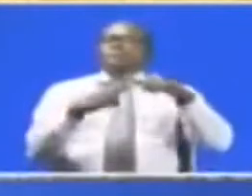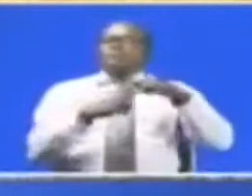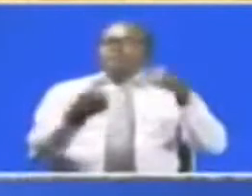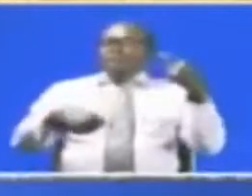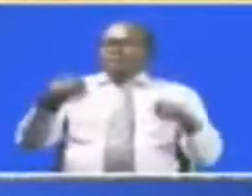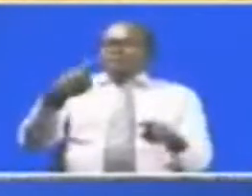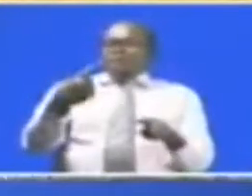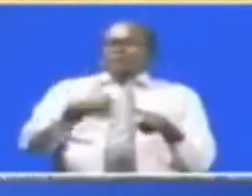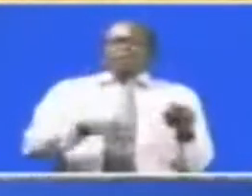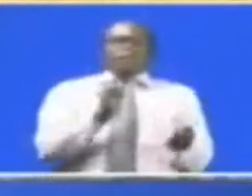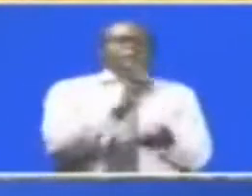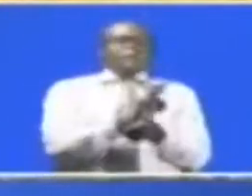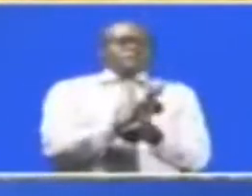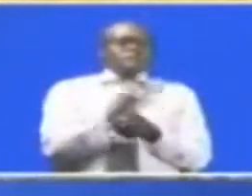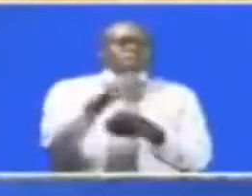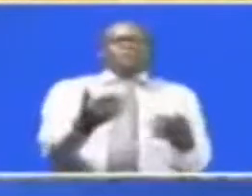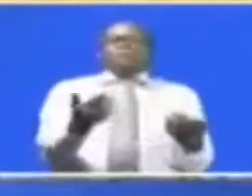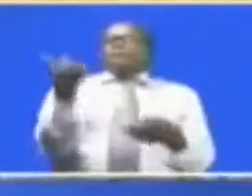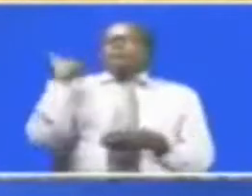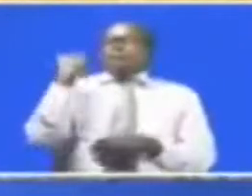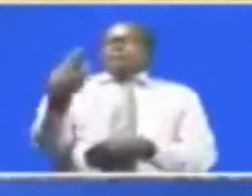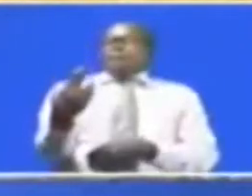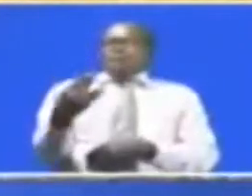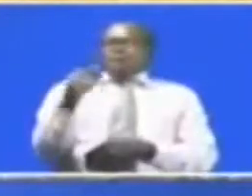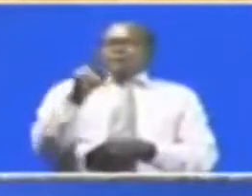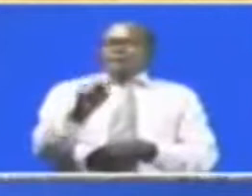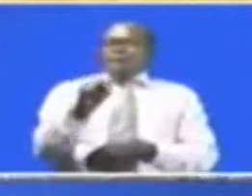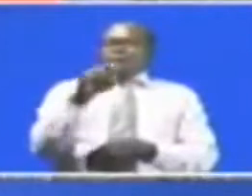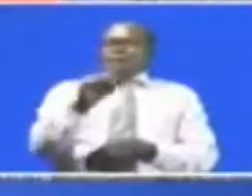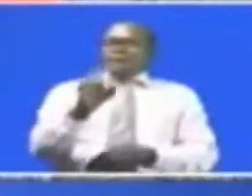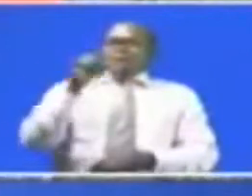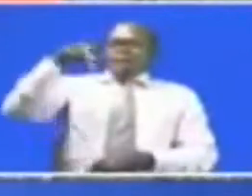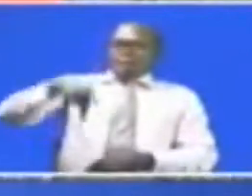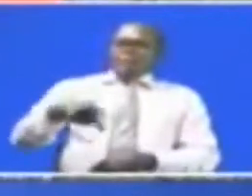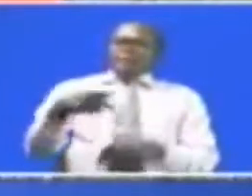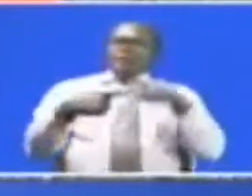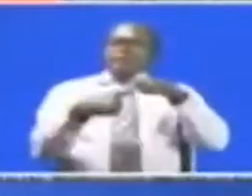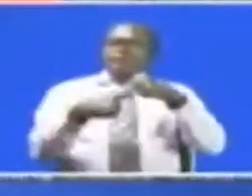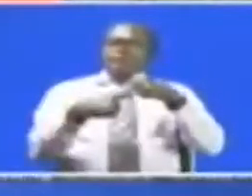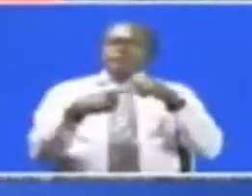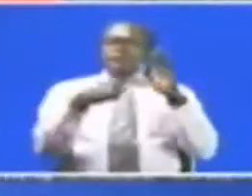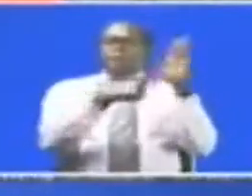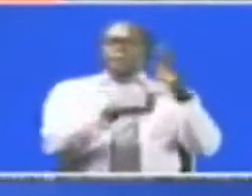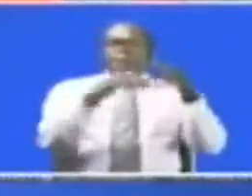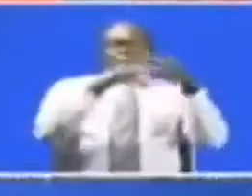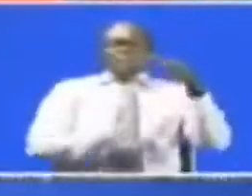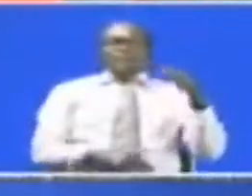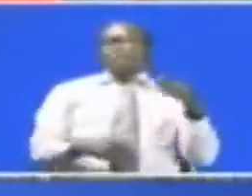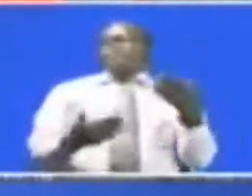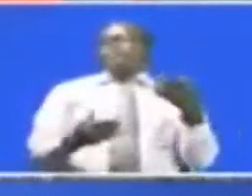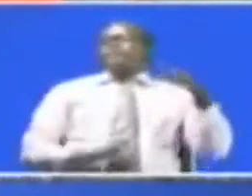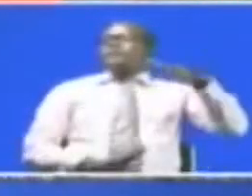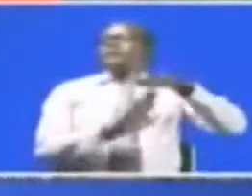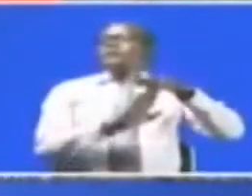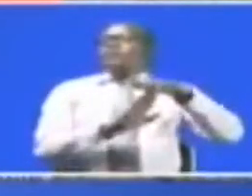7 wins from 13 matches have seen FC Talanta rise to fourth in the National Super League, 6 points behind top place team Wazito. The